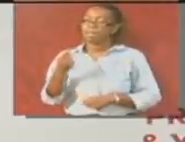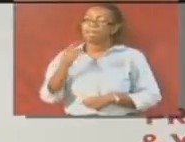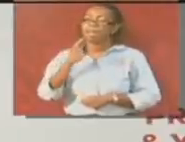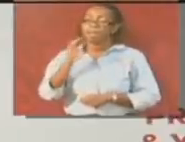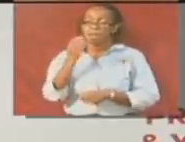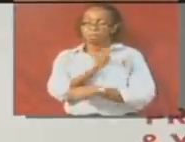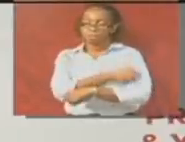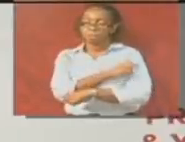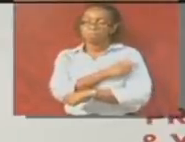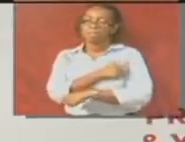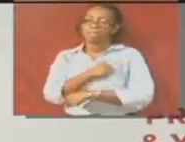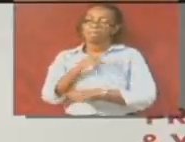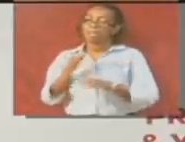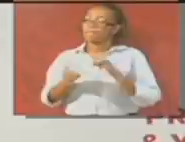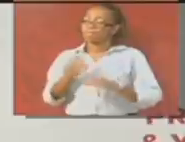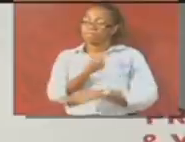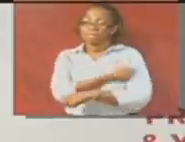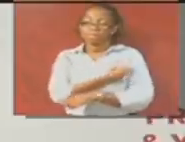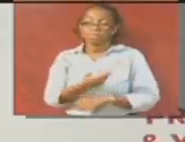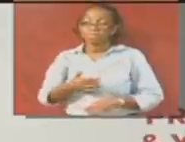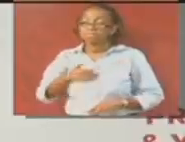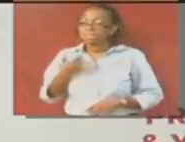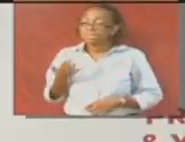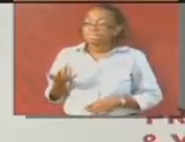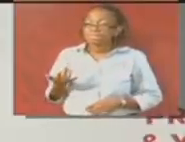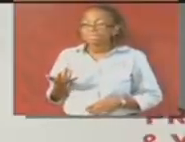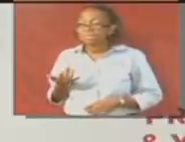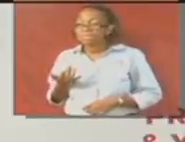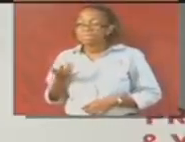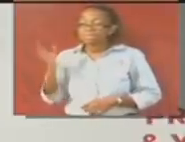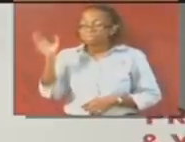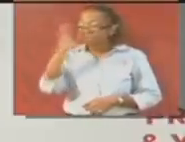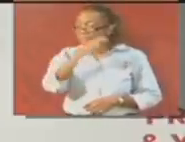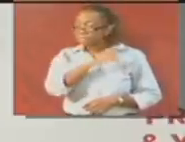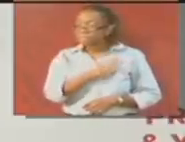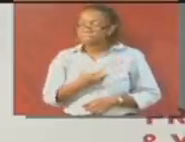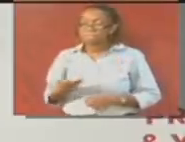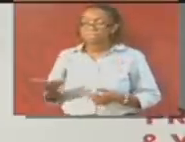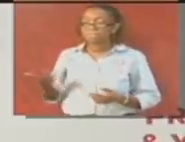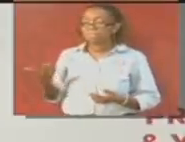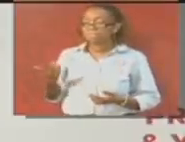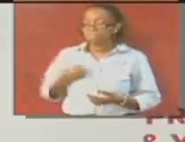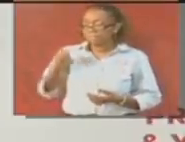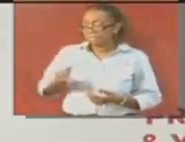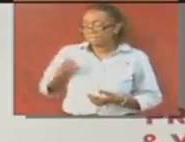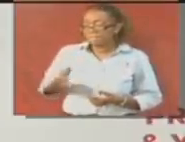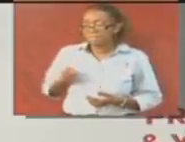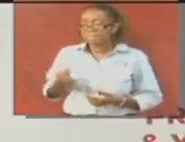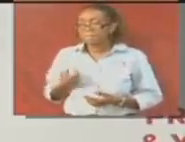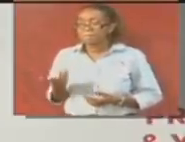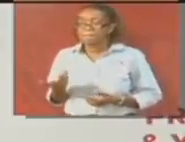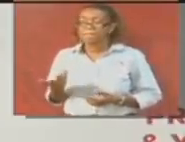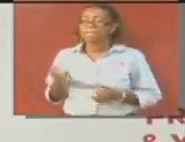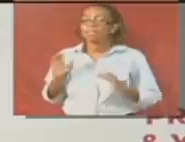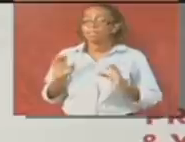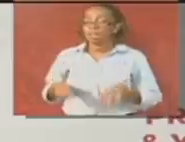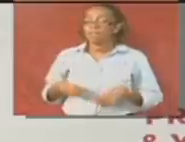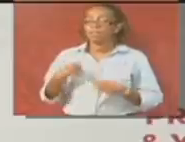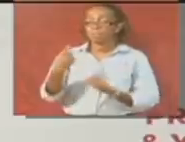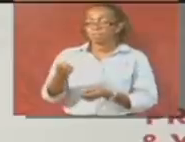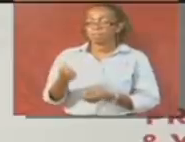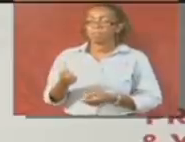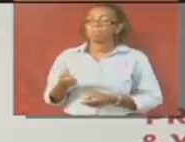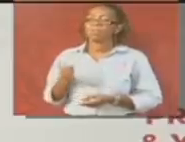experiencing anything that you consider to be out of the ordinary, that you can go back to the original site where you were vaccinated and share